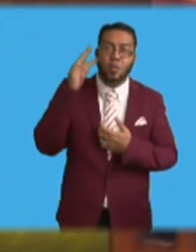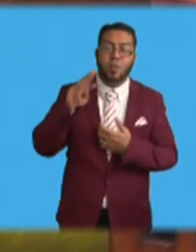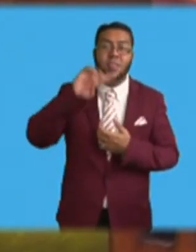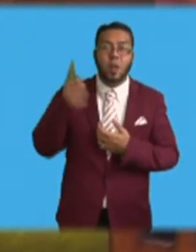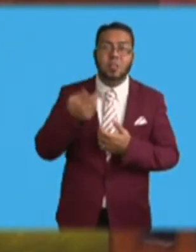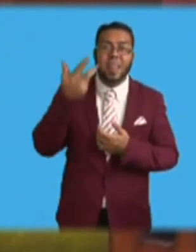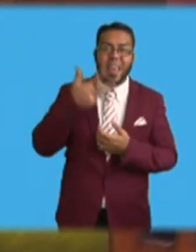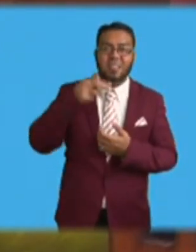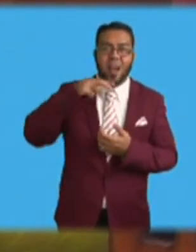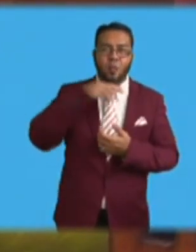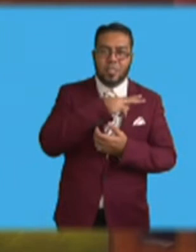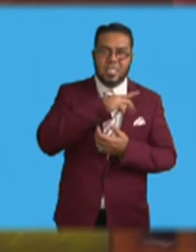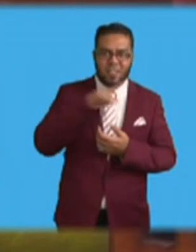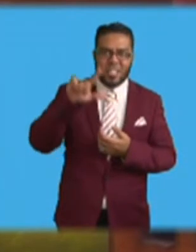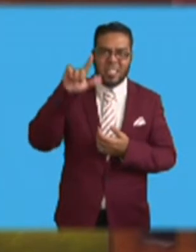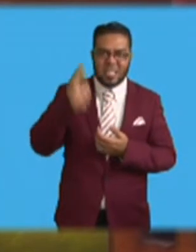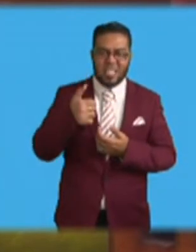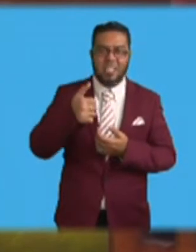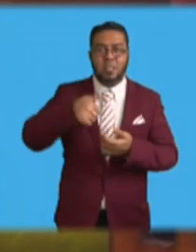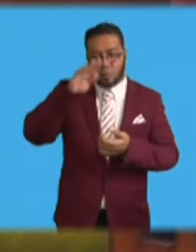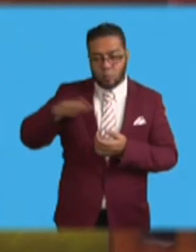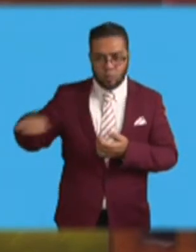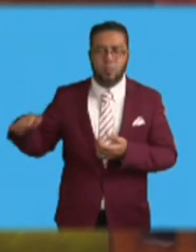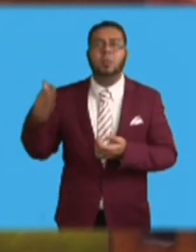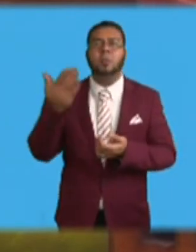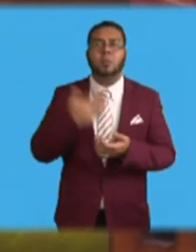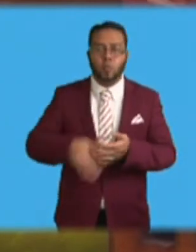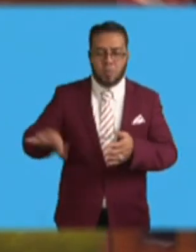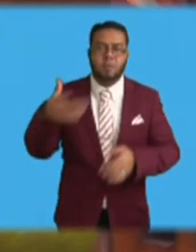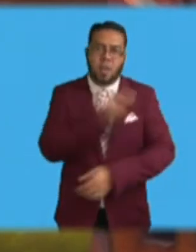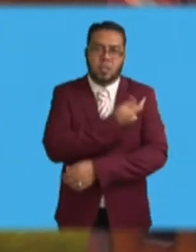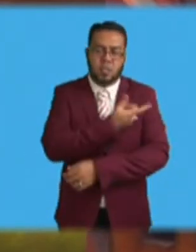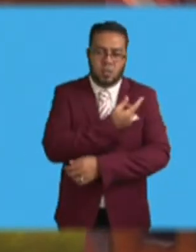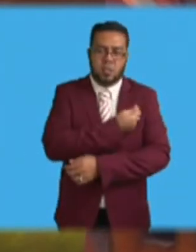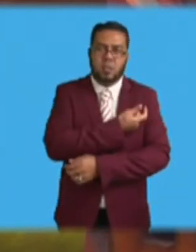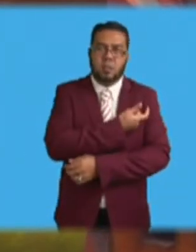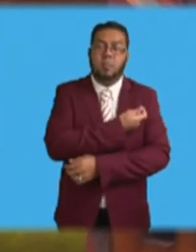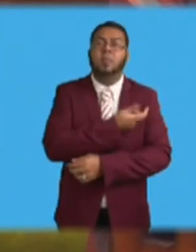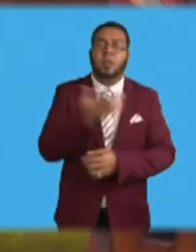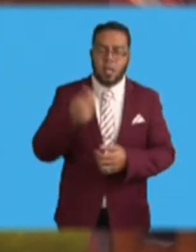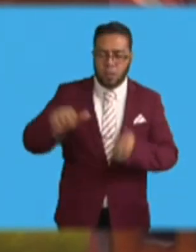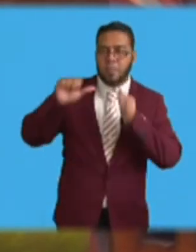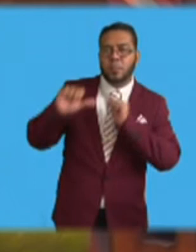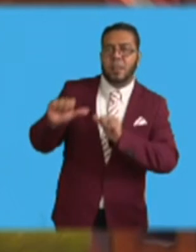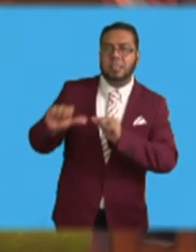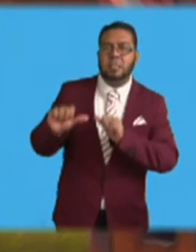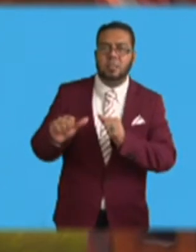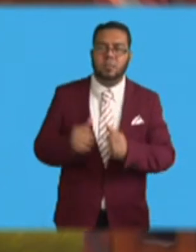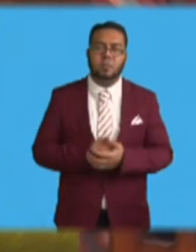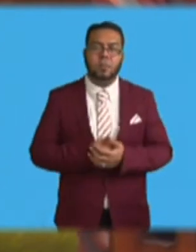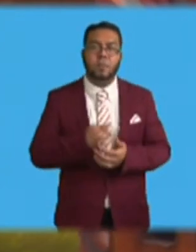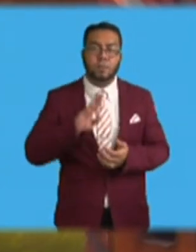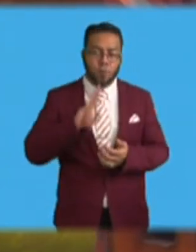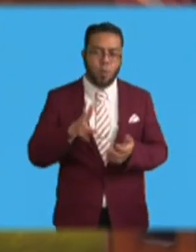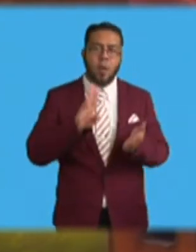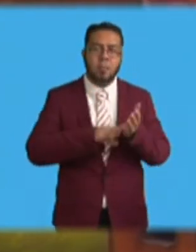333,876 children aged between 1 to 19 years being vaccinated as a strategic form of preventative measures against MenC. And